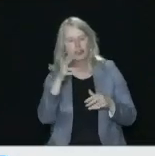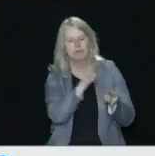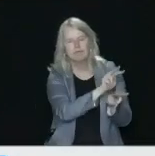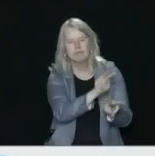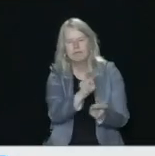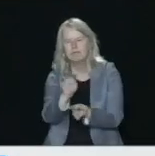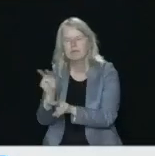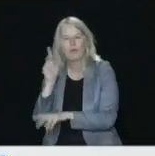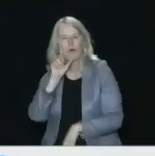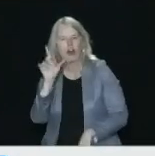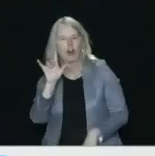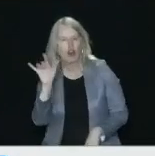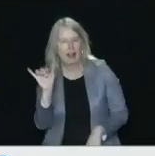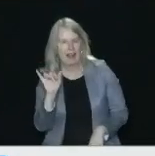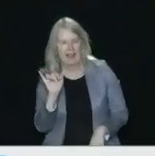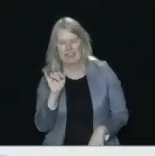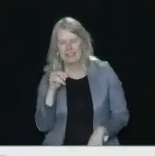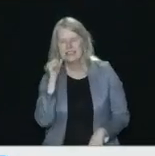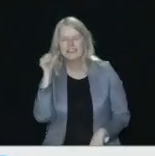acceptability,